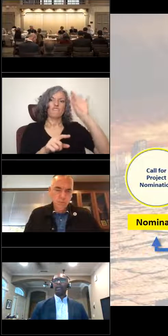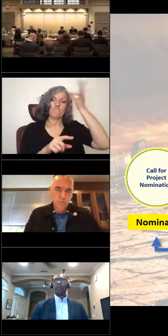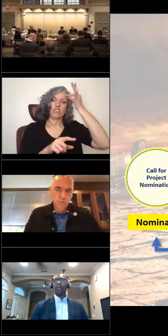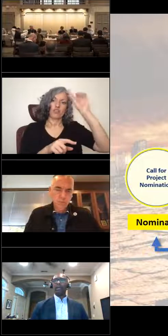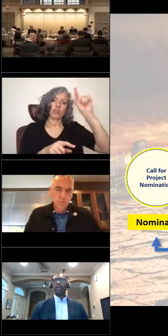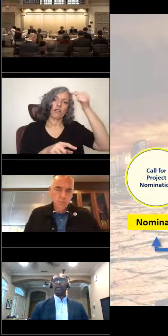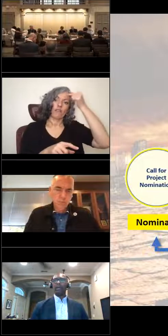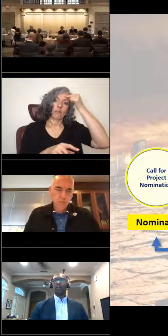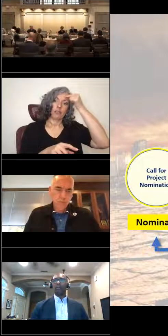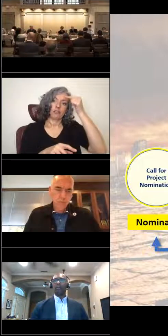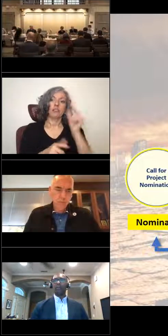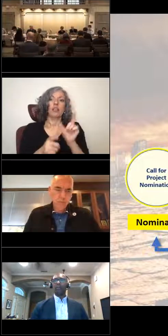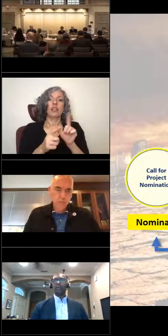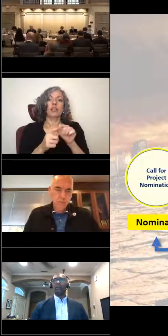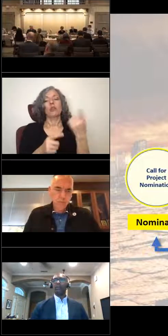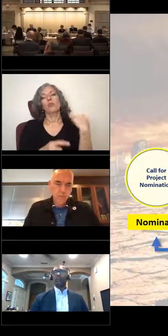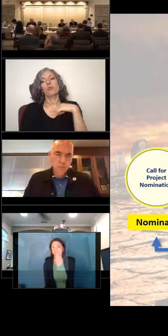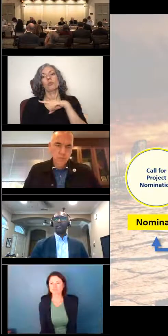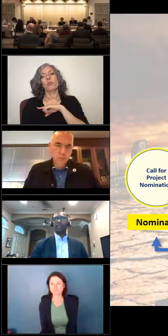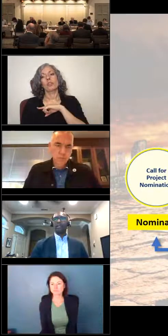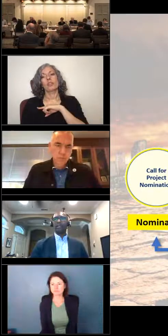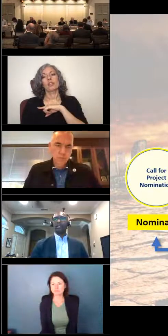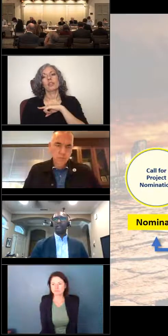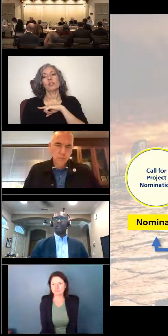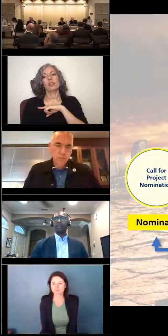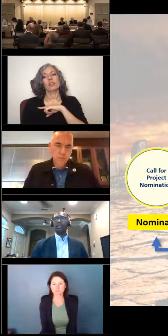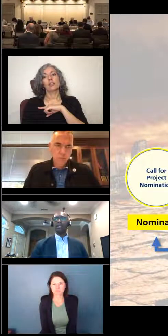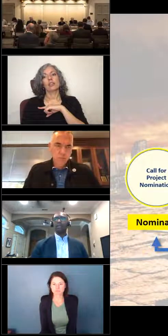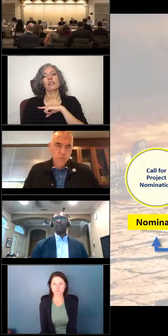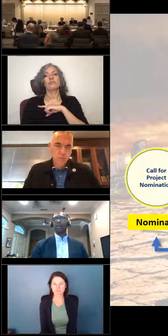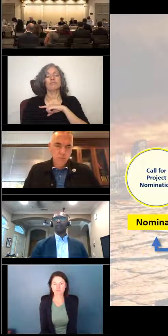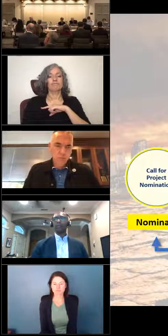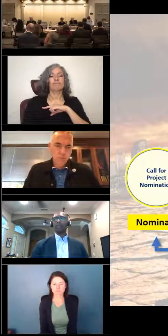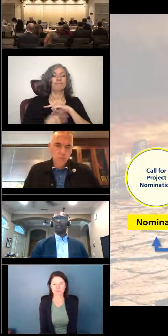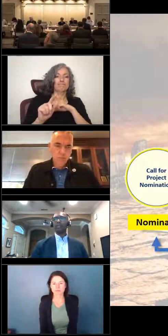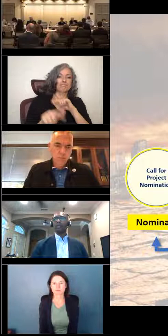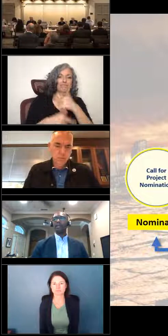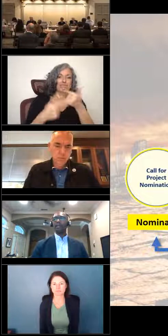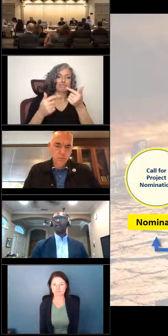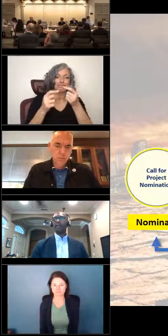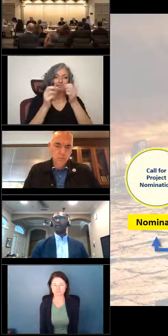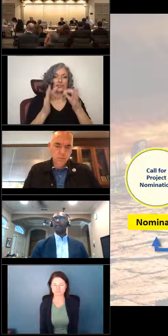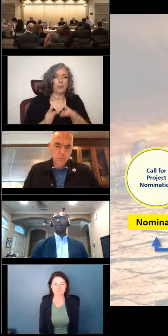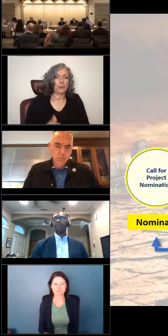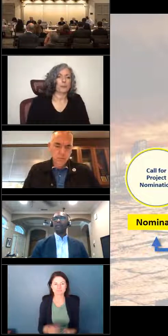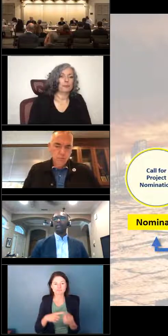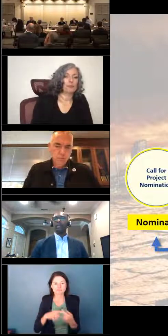And then we, once we formulate the team, the project review committee,